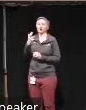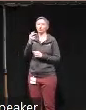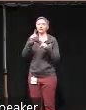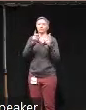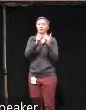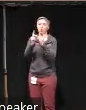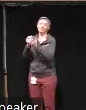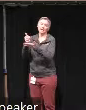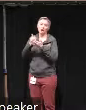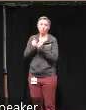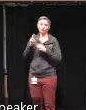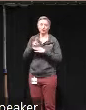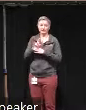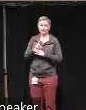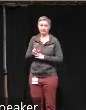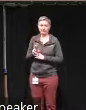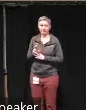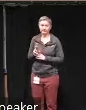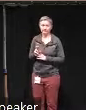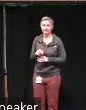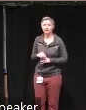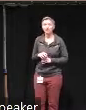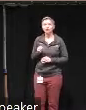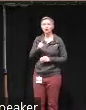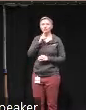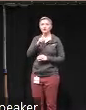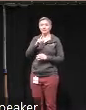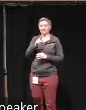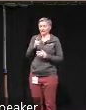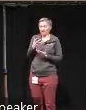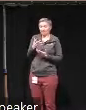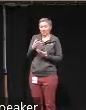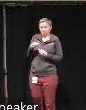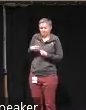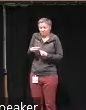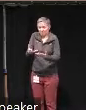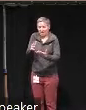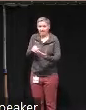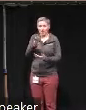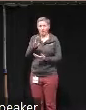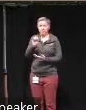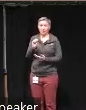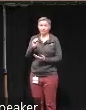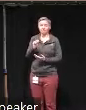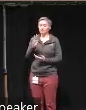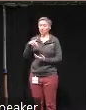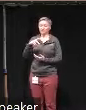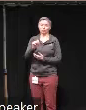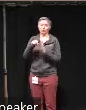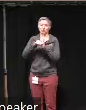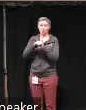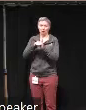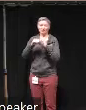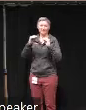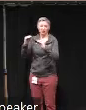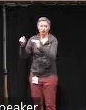out with residency and infusing a biopsychosocial model and teaching to each of these large